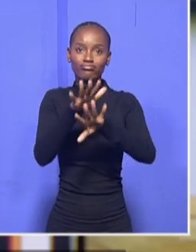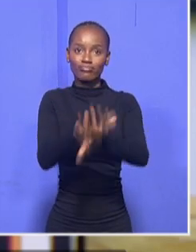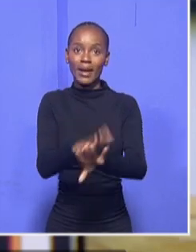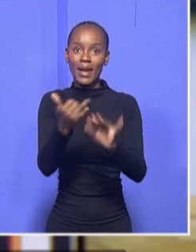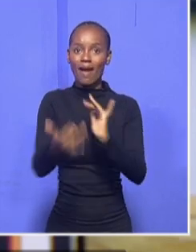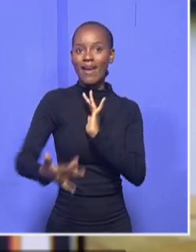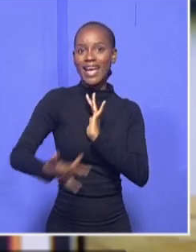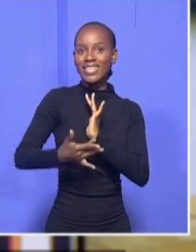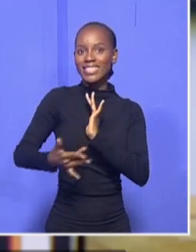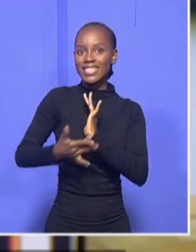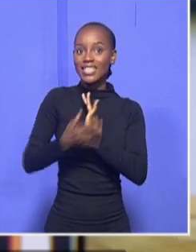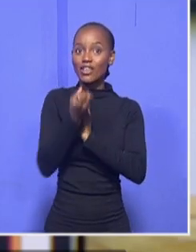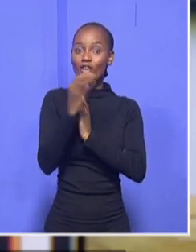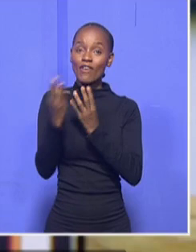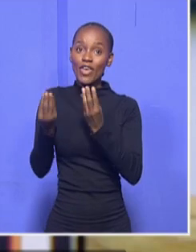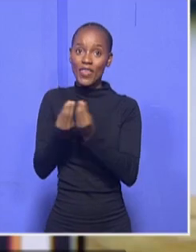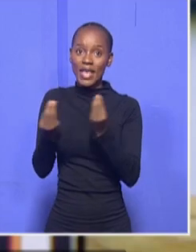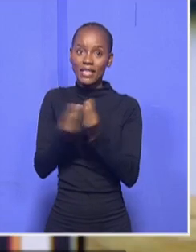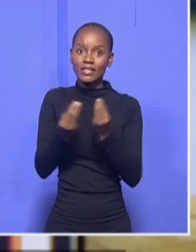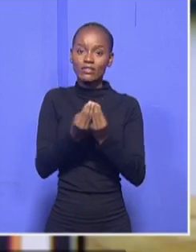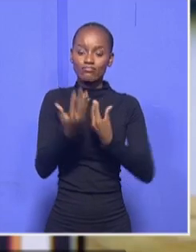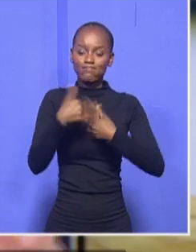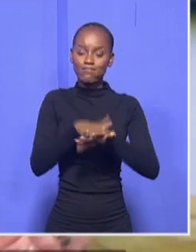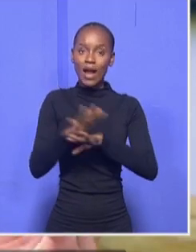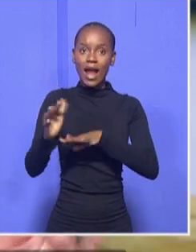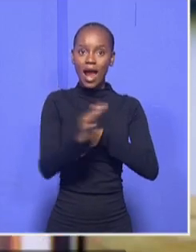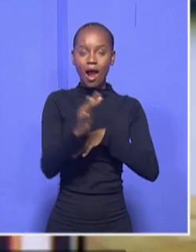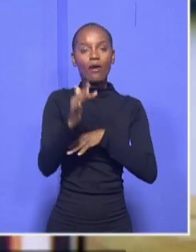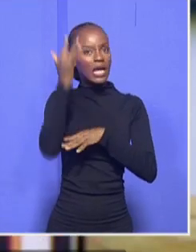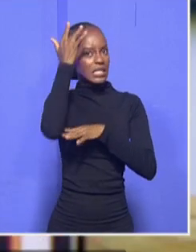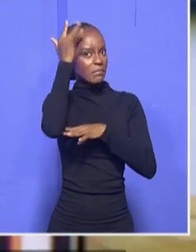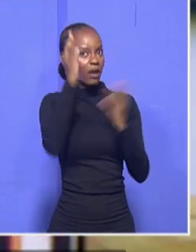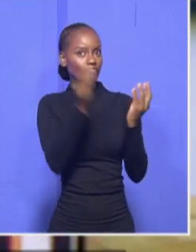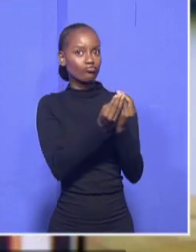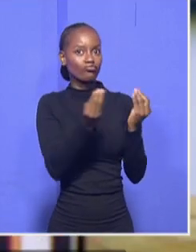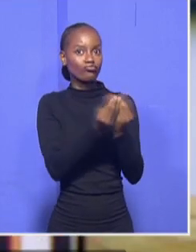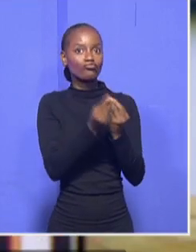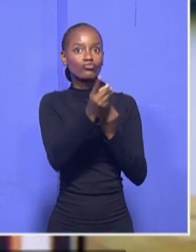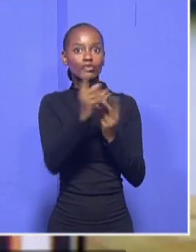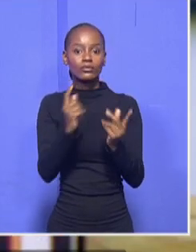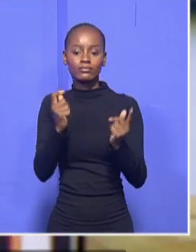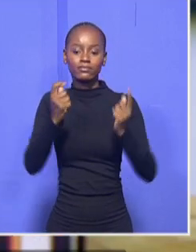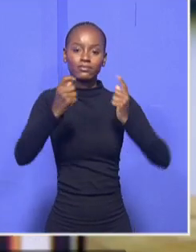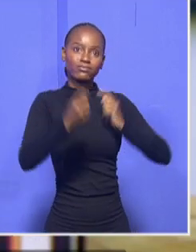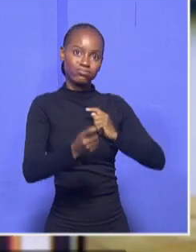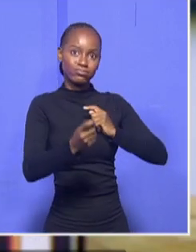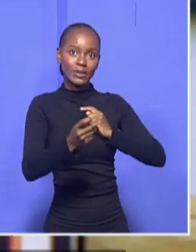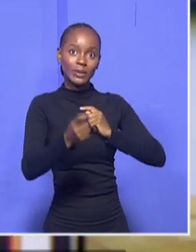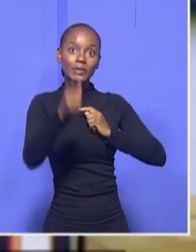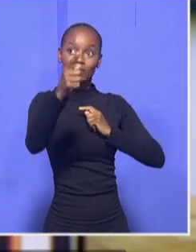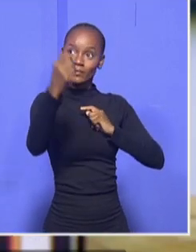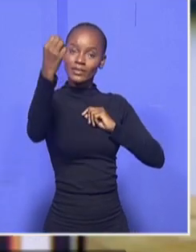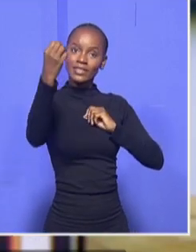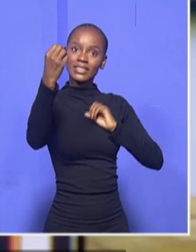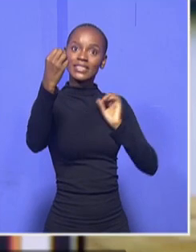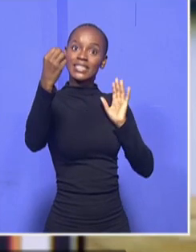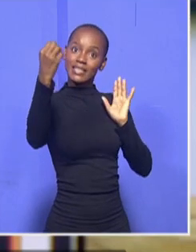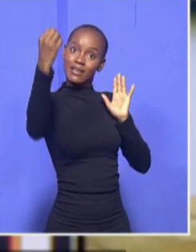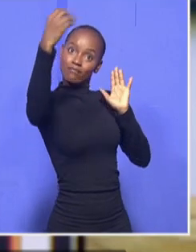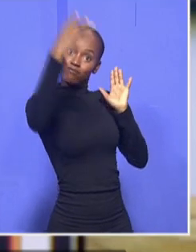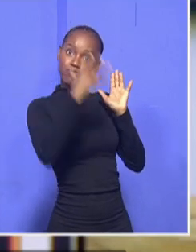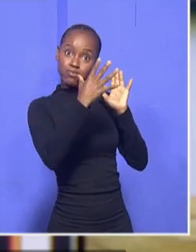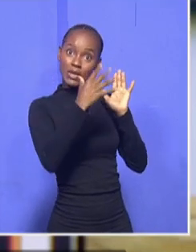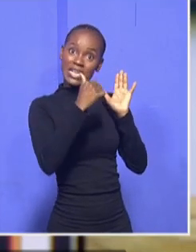Things by including smart devices in the home to kind of shift loads into the daytime sunlight hours to get the most out of your